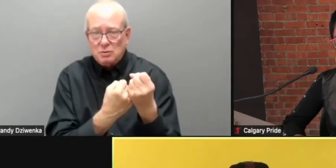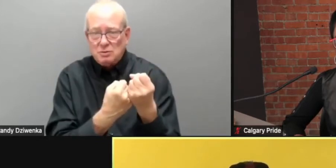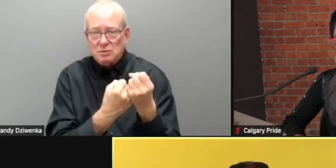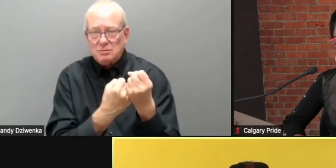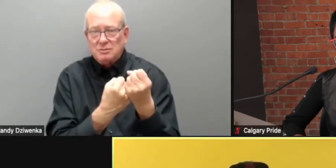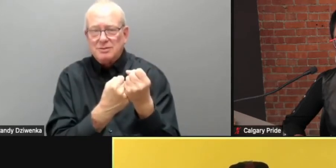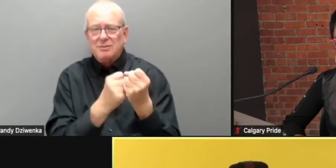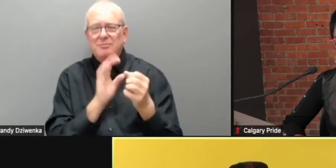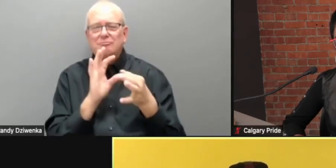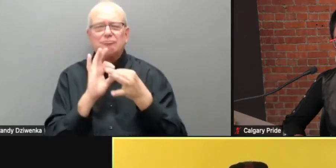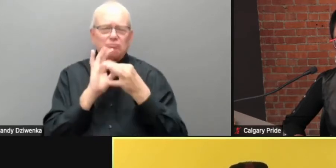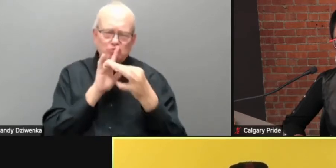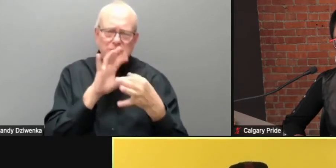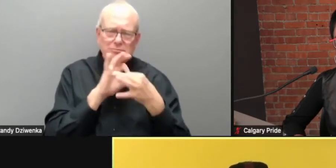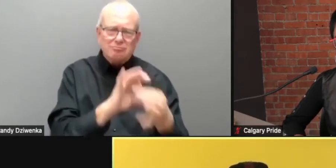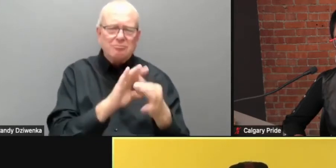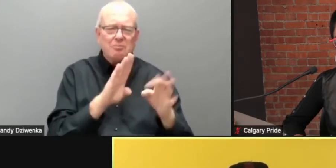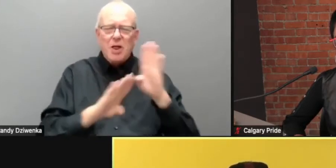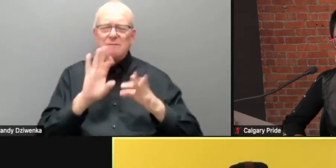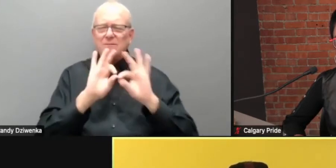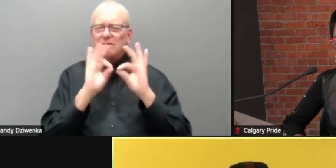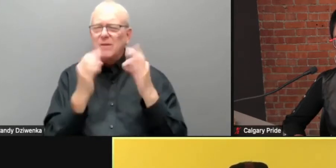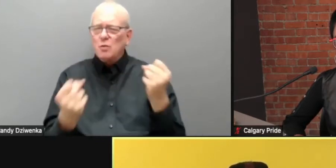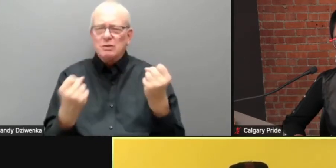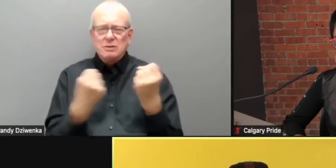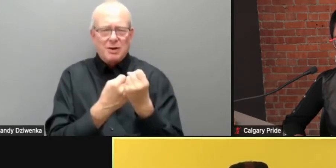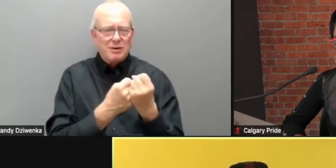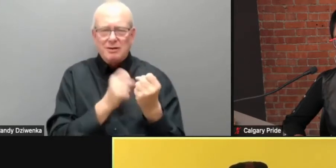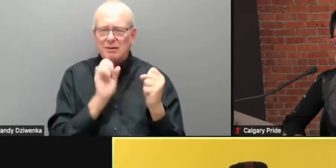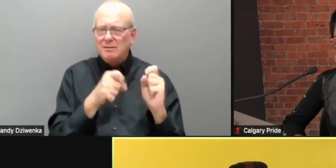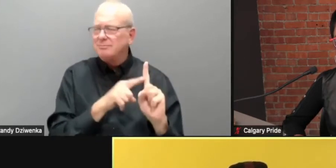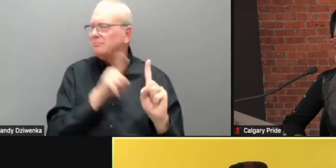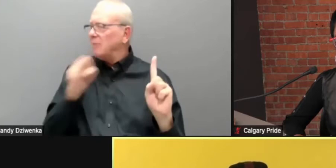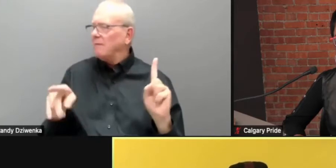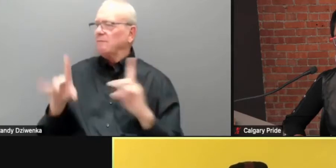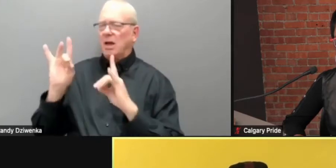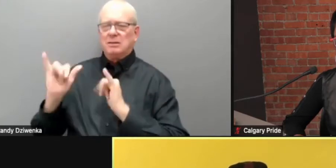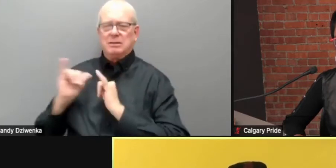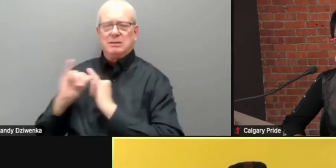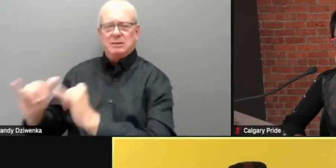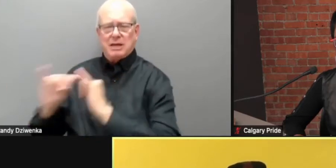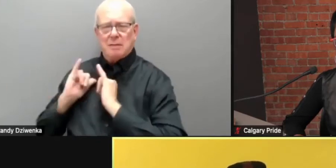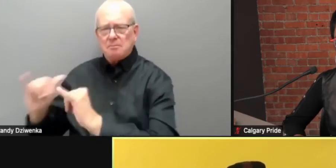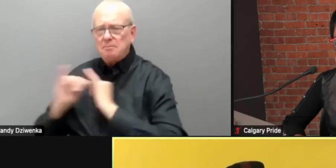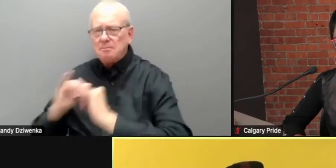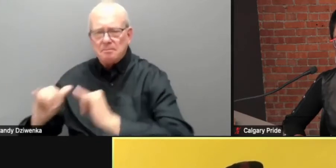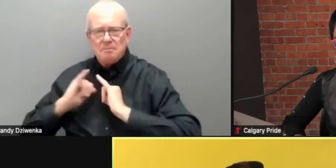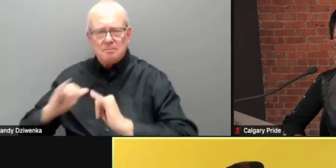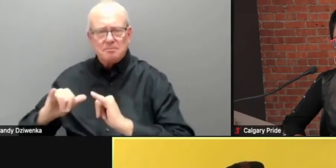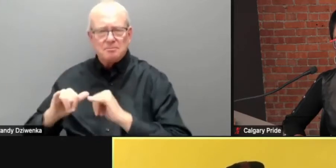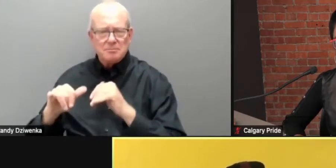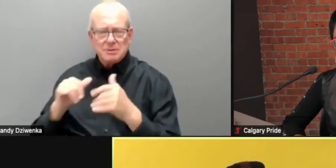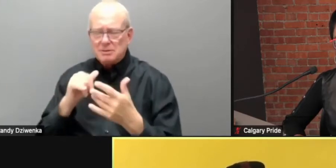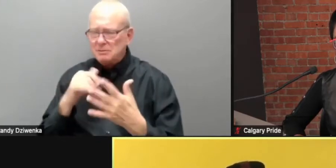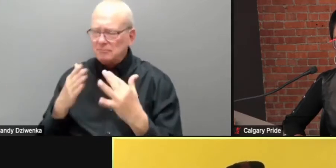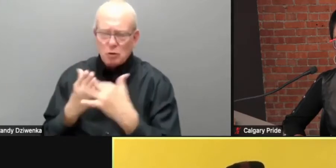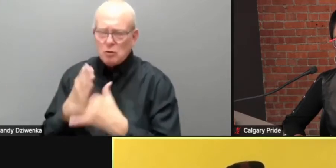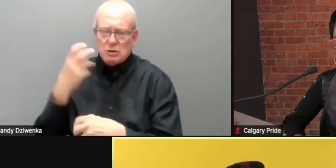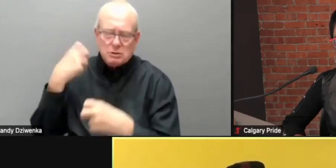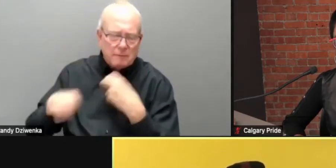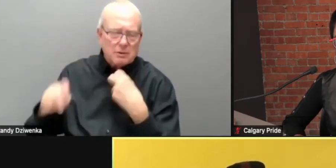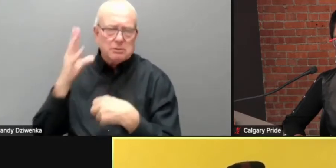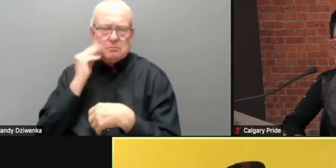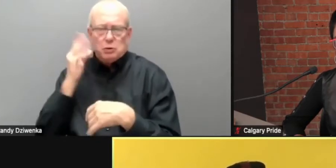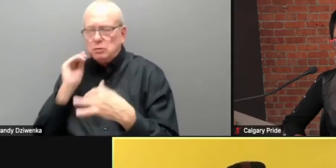are also similarly, who have gone through the same kind of struggles and challenges. So we all live in two kinds of families, and for